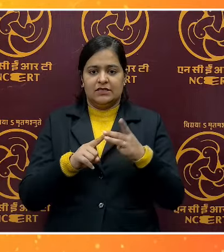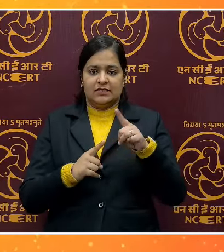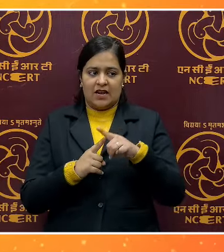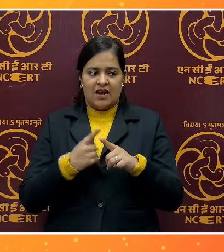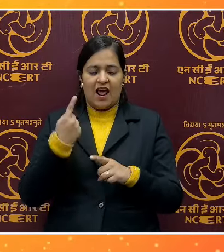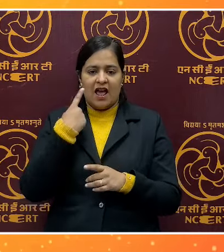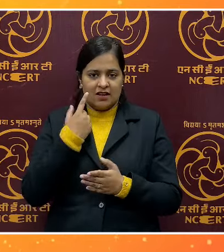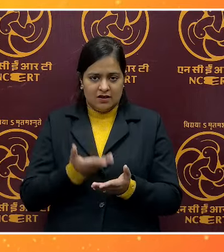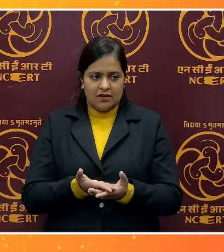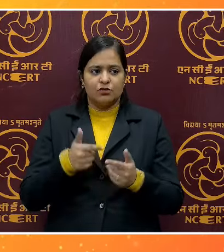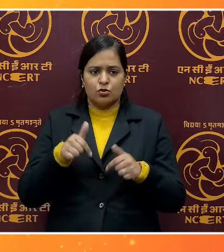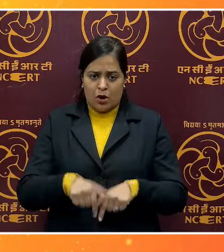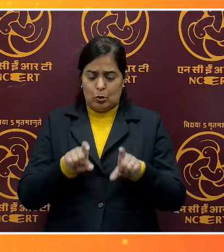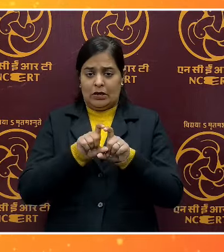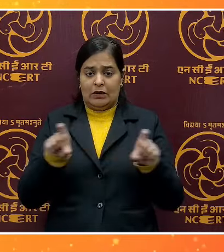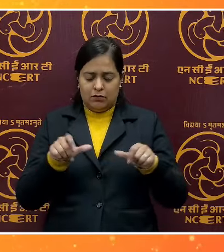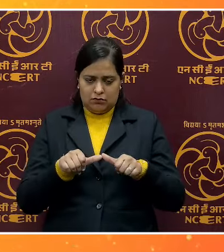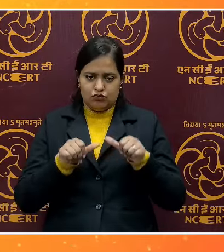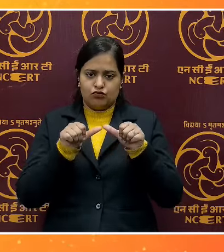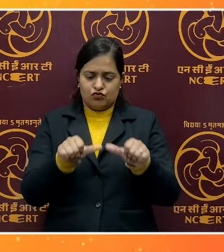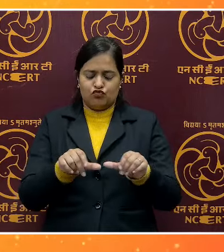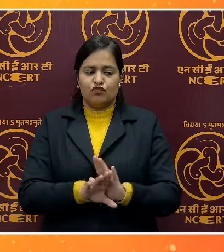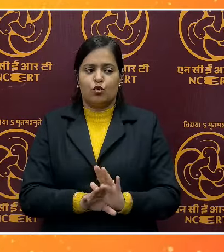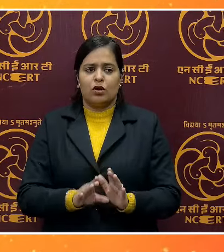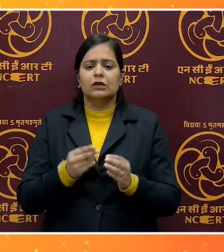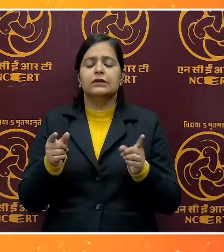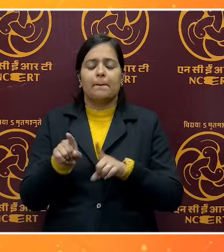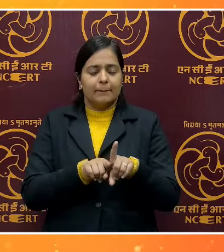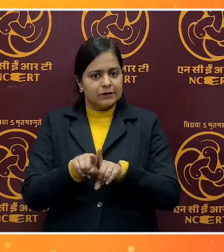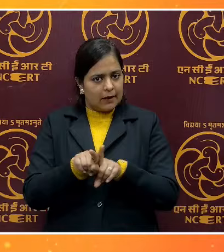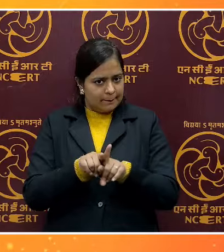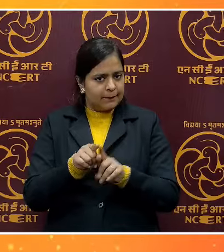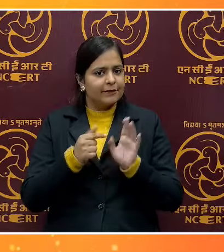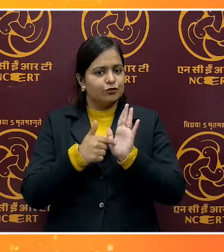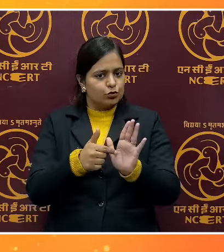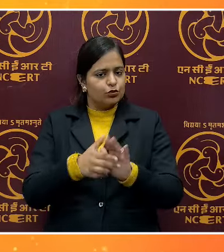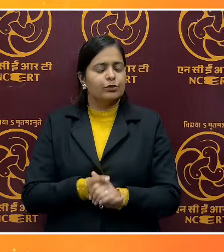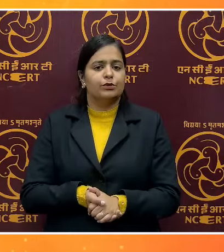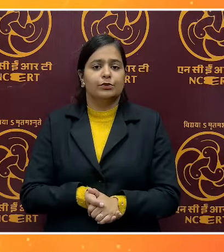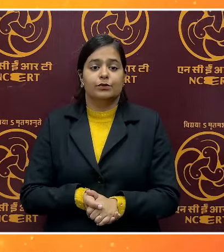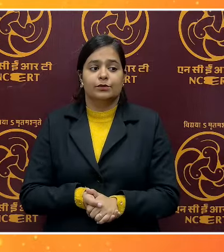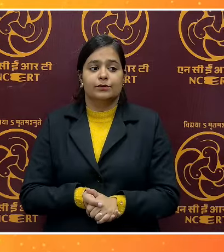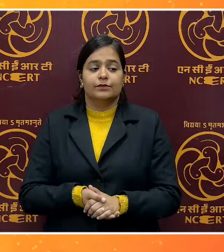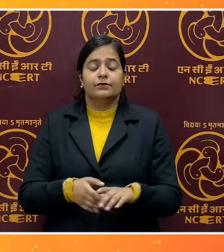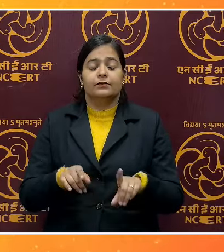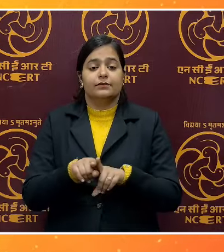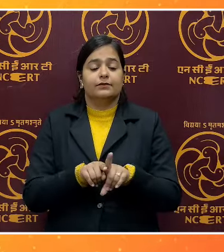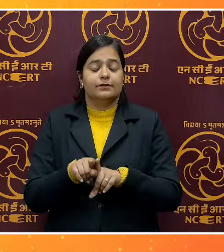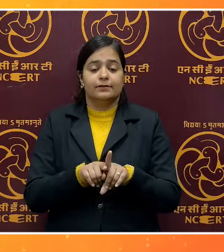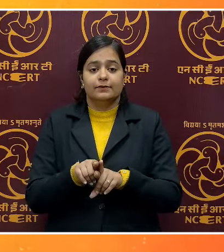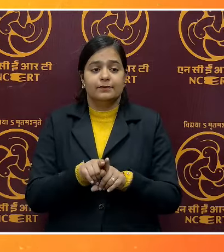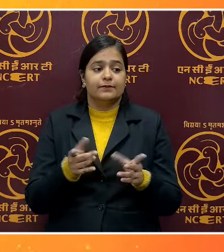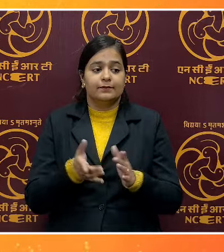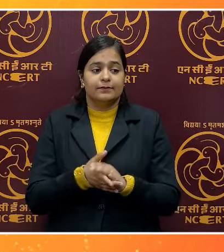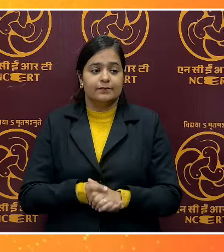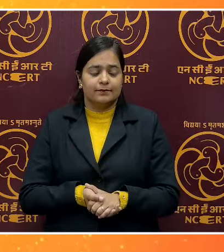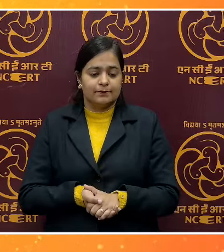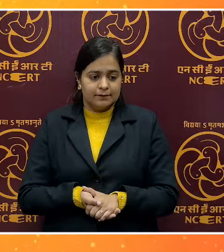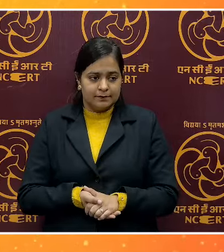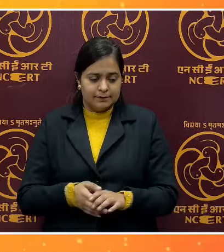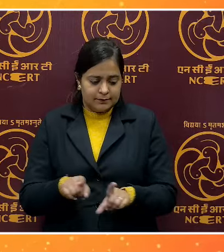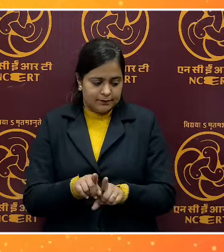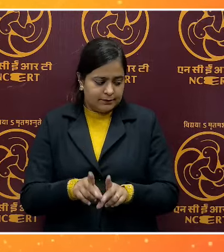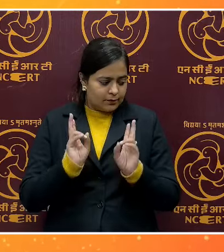Now, making it more clear, we are taking some examples. The following example is illustrate the nomenclature